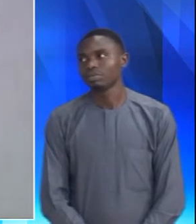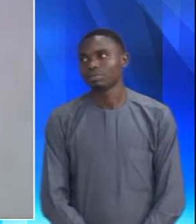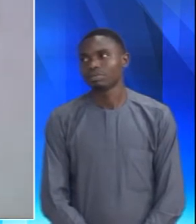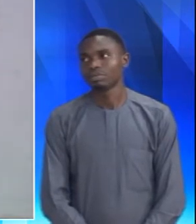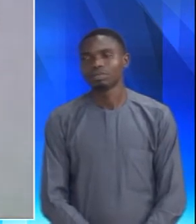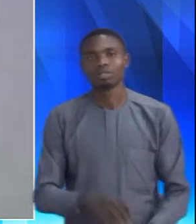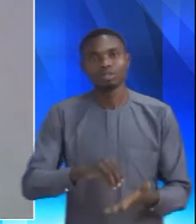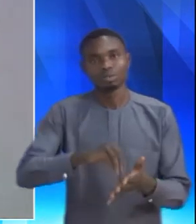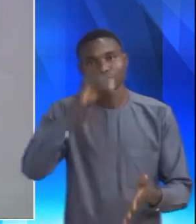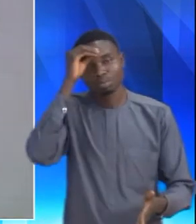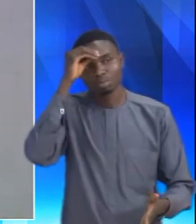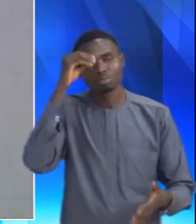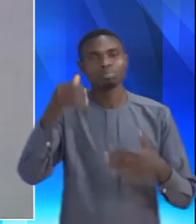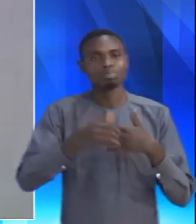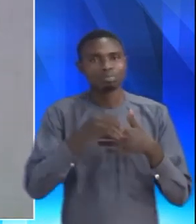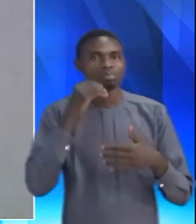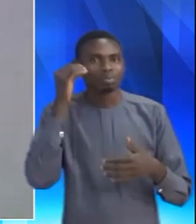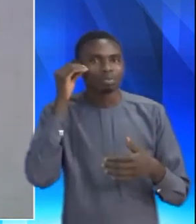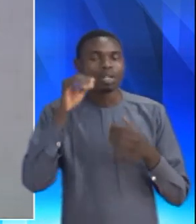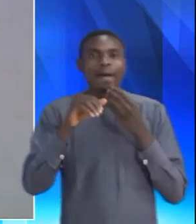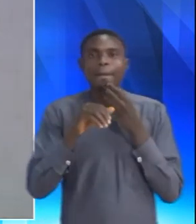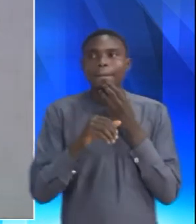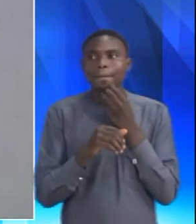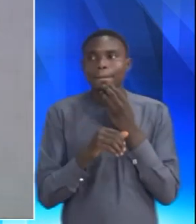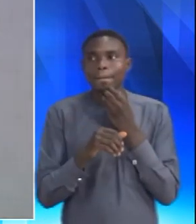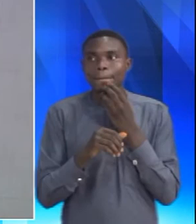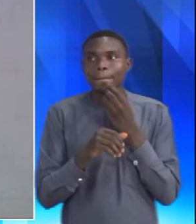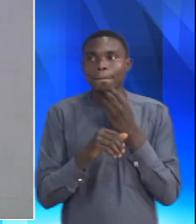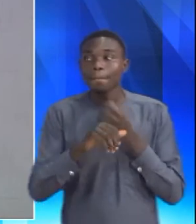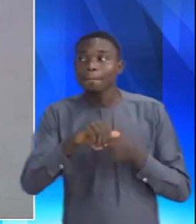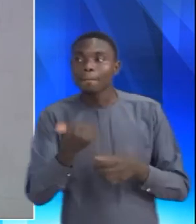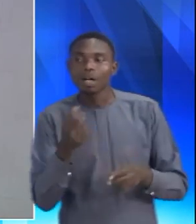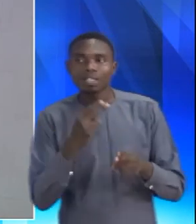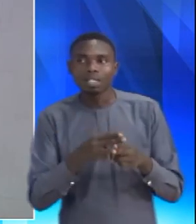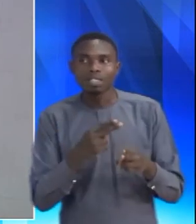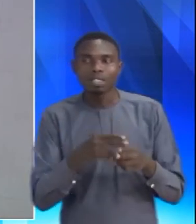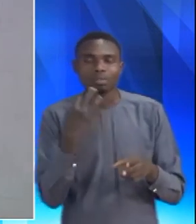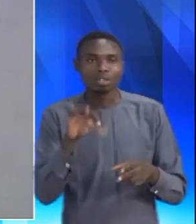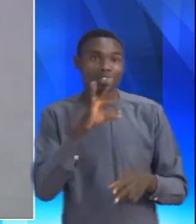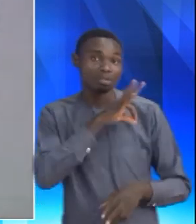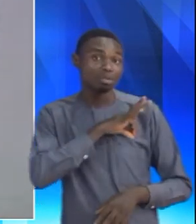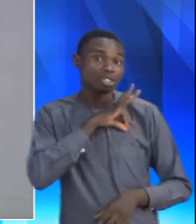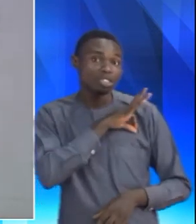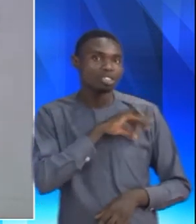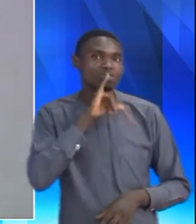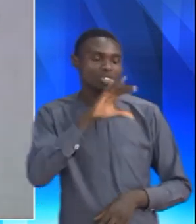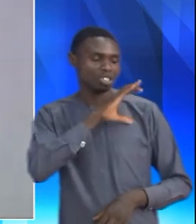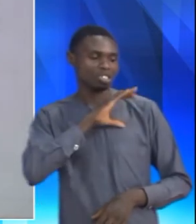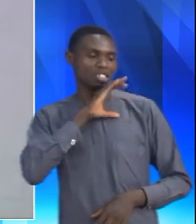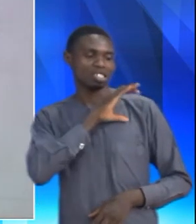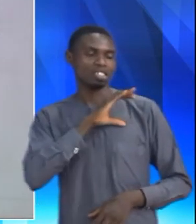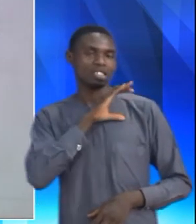Students at home, another word for feature of feature is what? Characteristics. Yes.